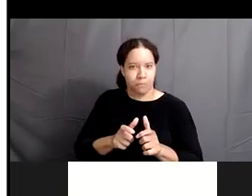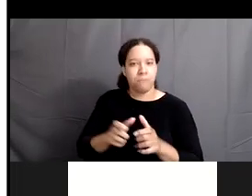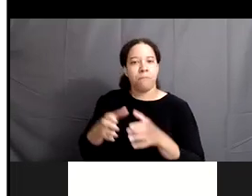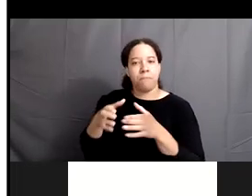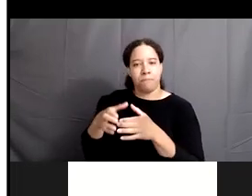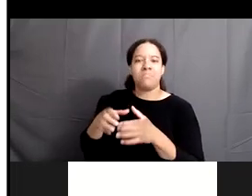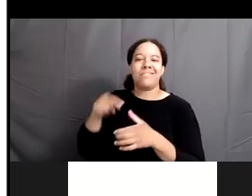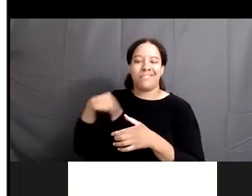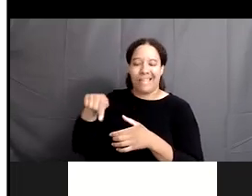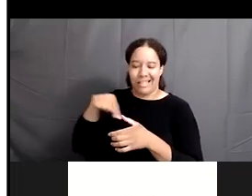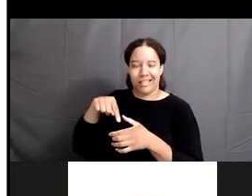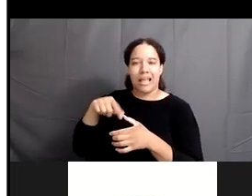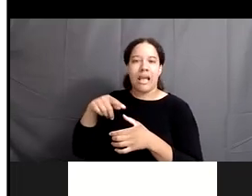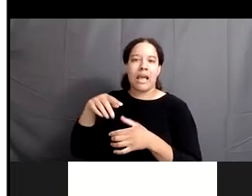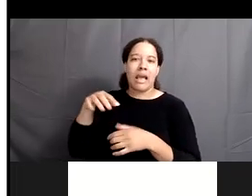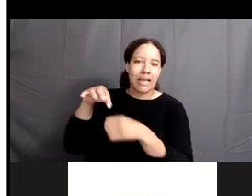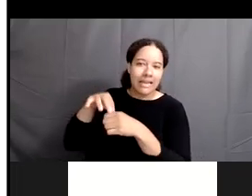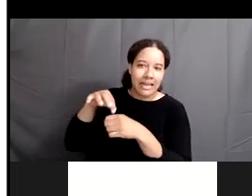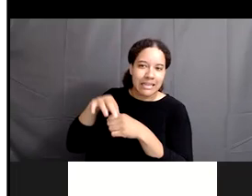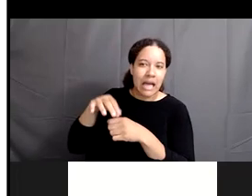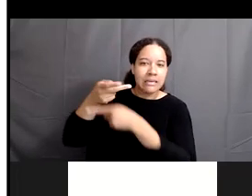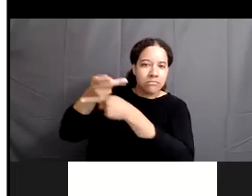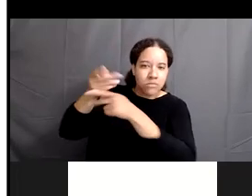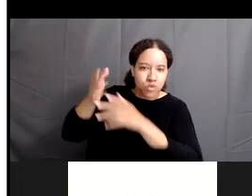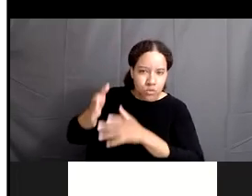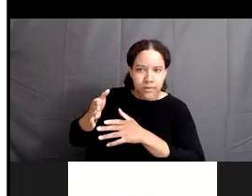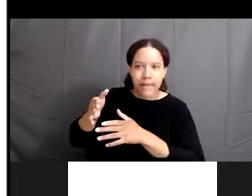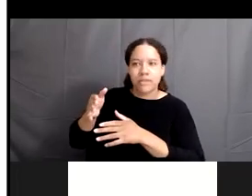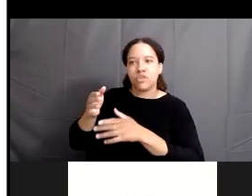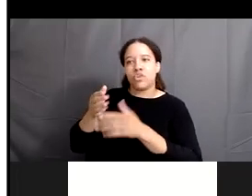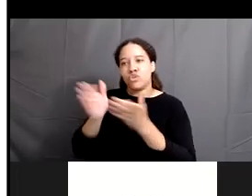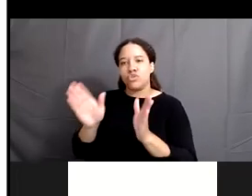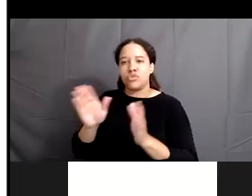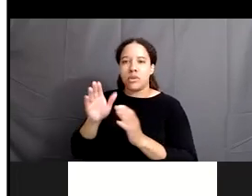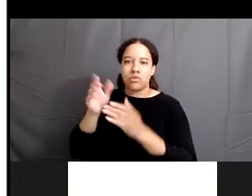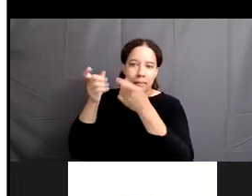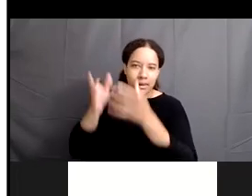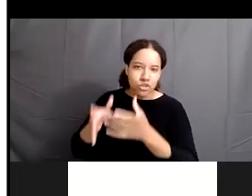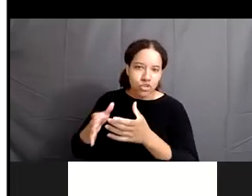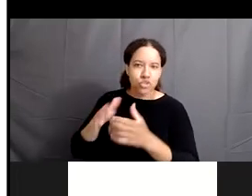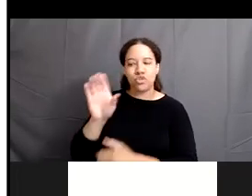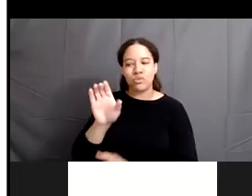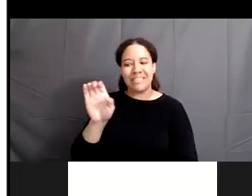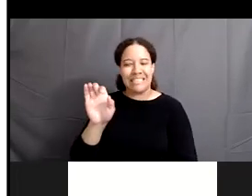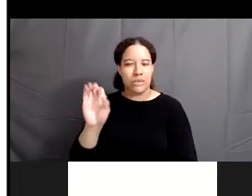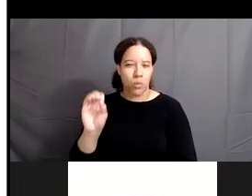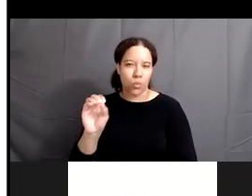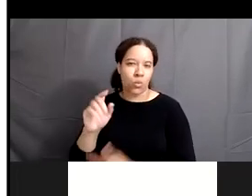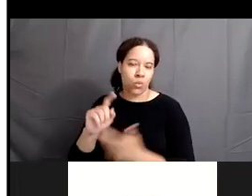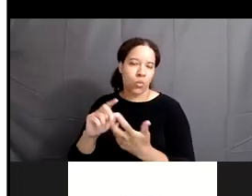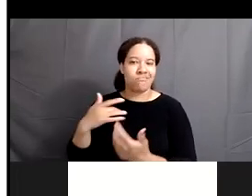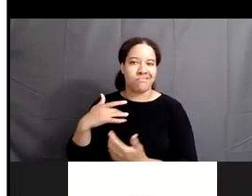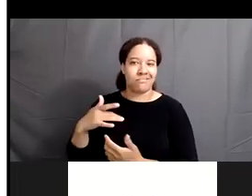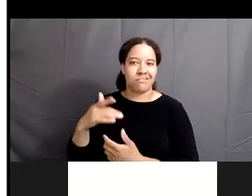group of folks elects then supervises the general manager or CEO, or in many cases with these types of businesses, the executive